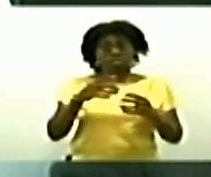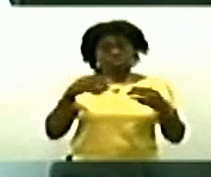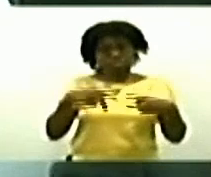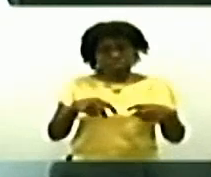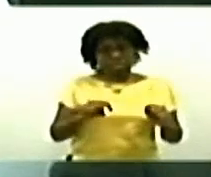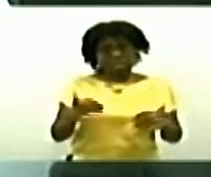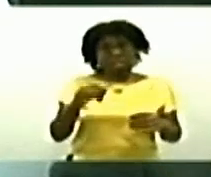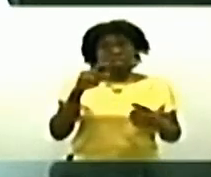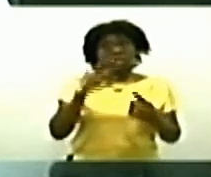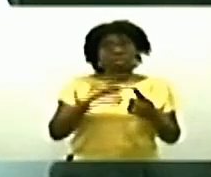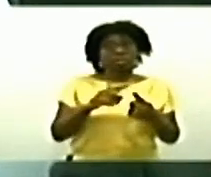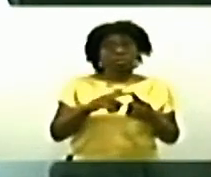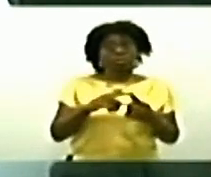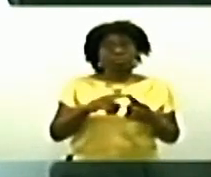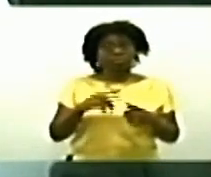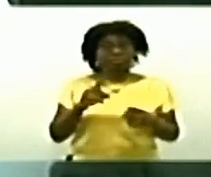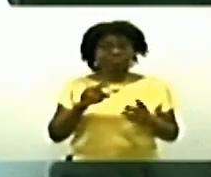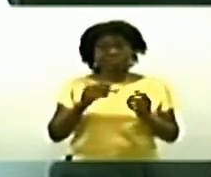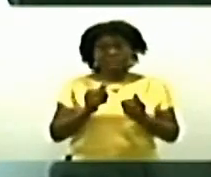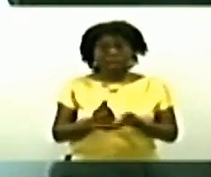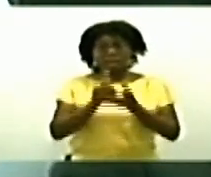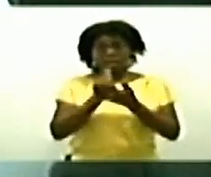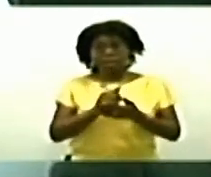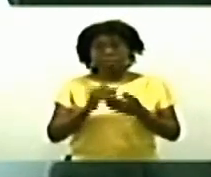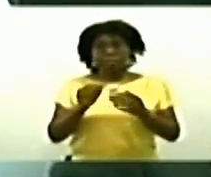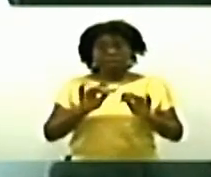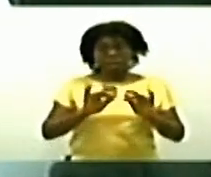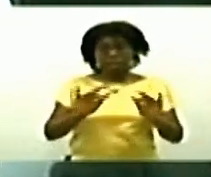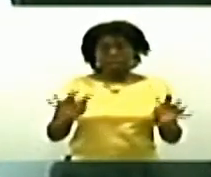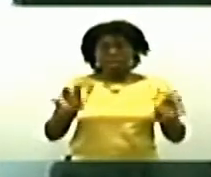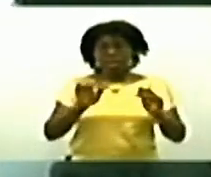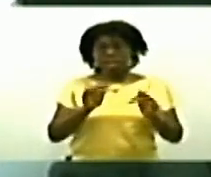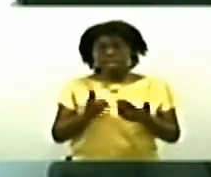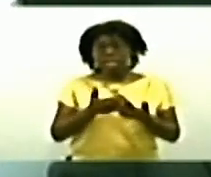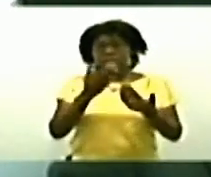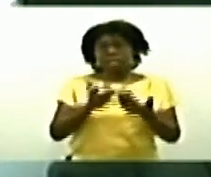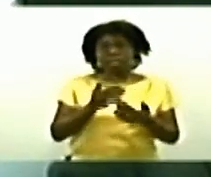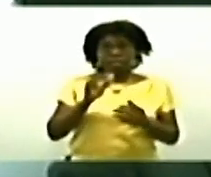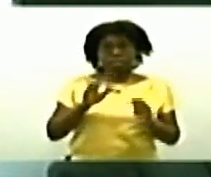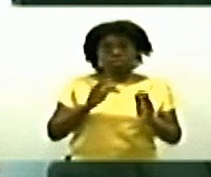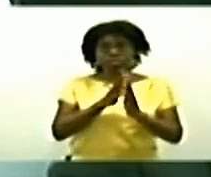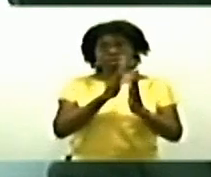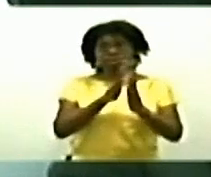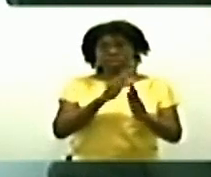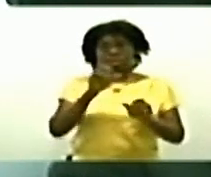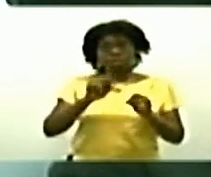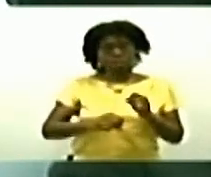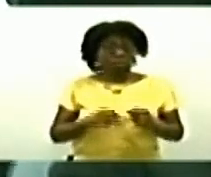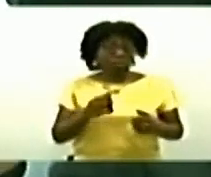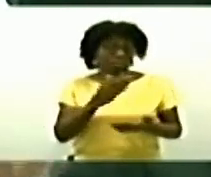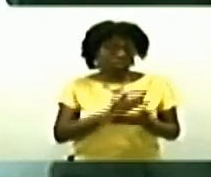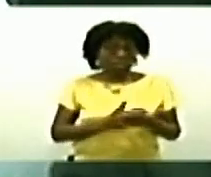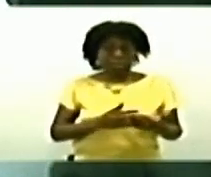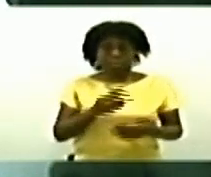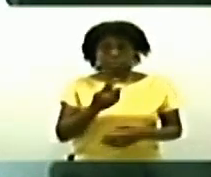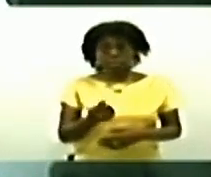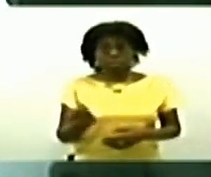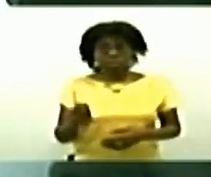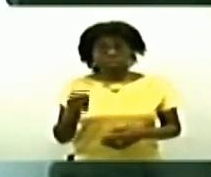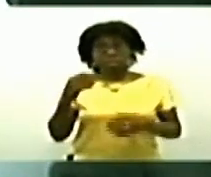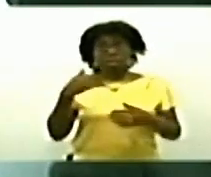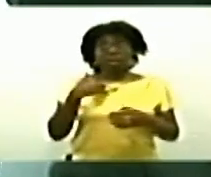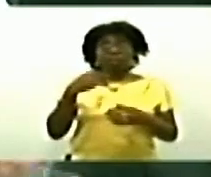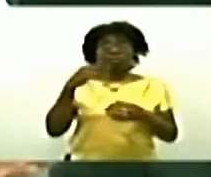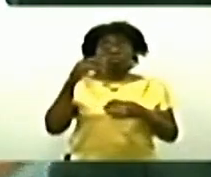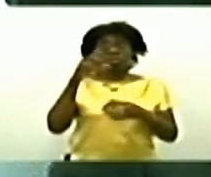of technology, it will enhance their ability to properly divert traffic. You know, we have the drones,